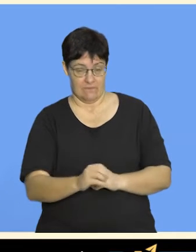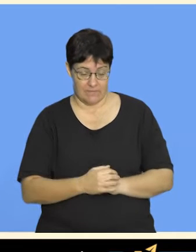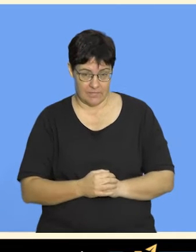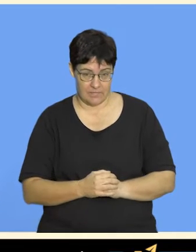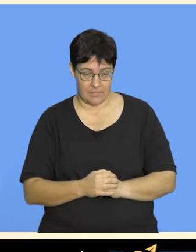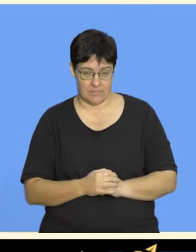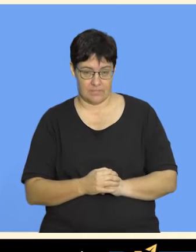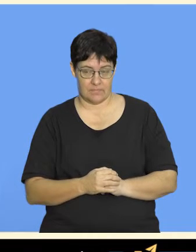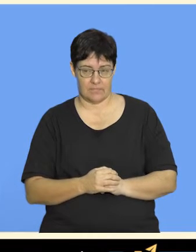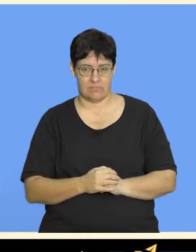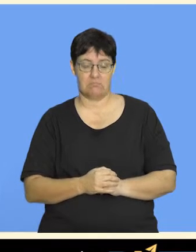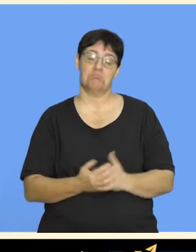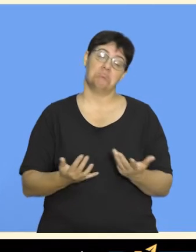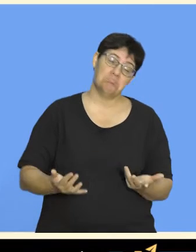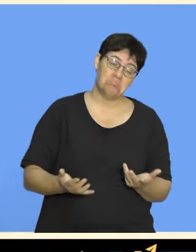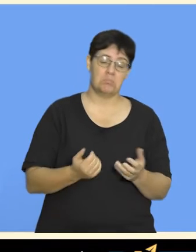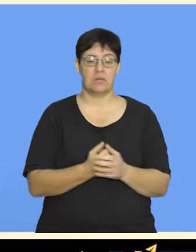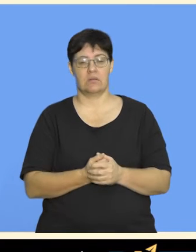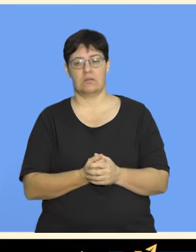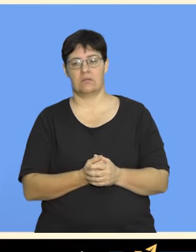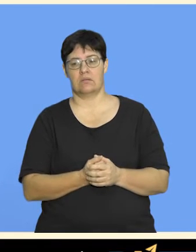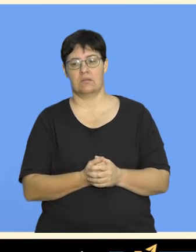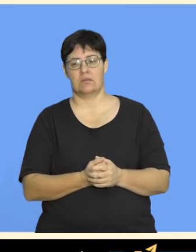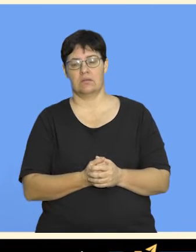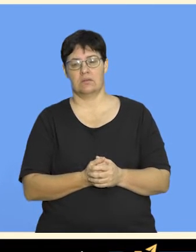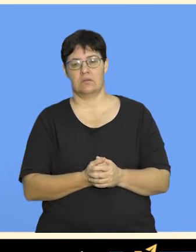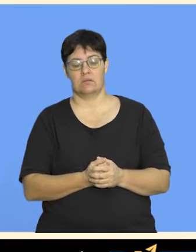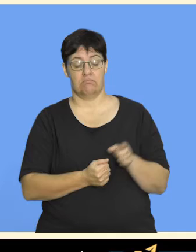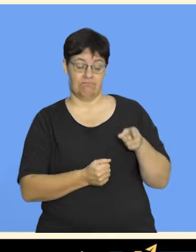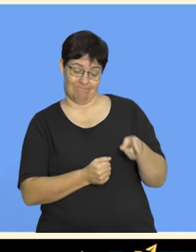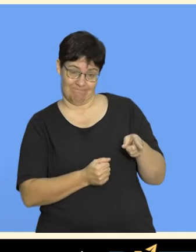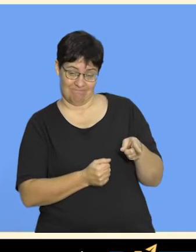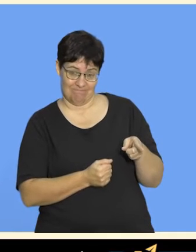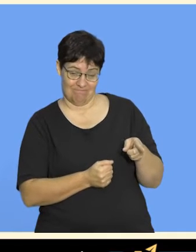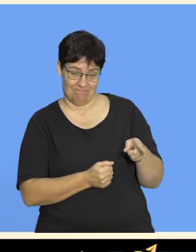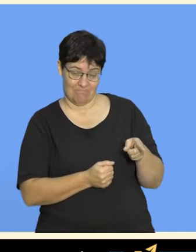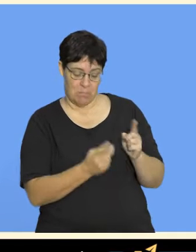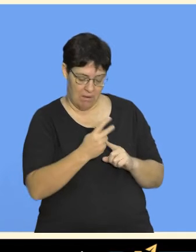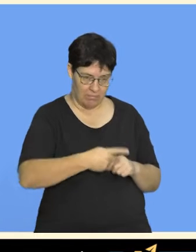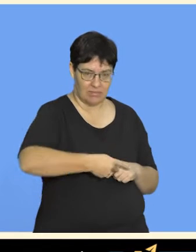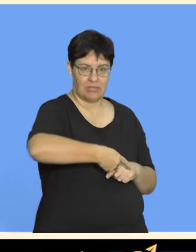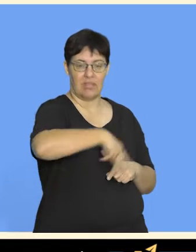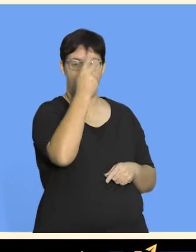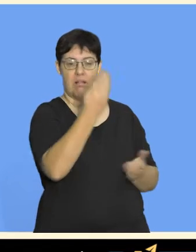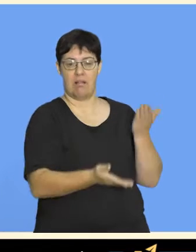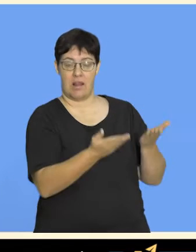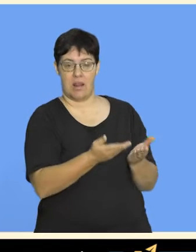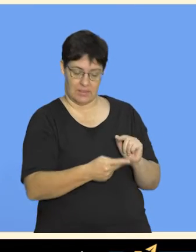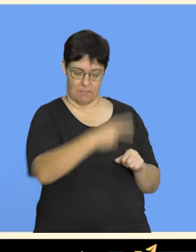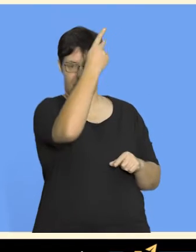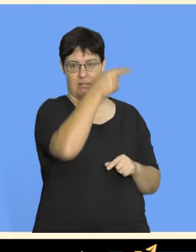what happens if I take mass 1 and I double its